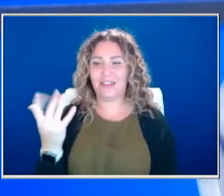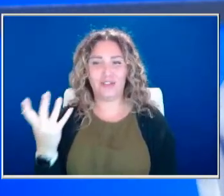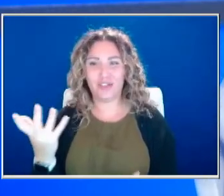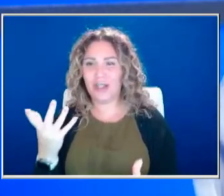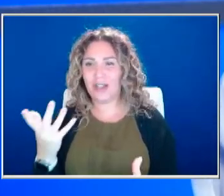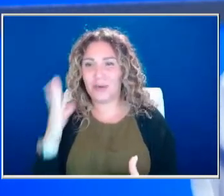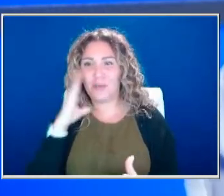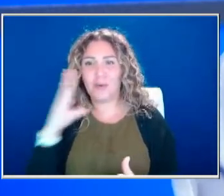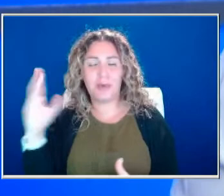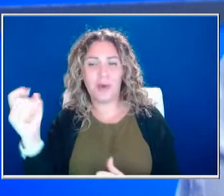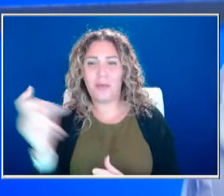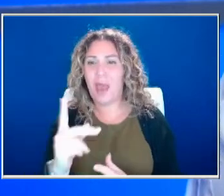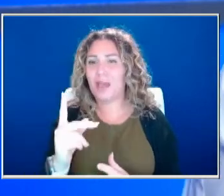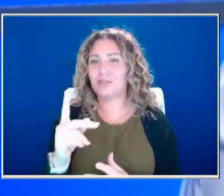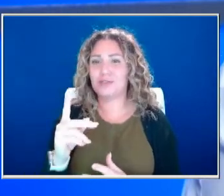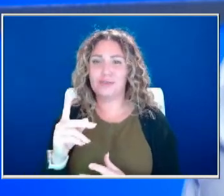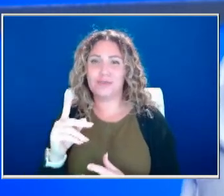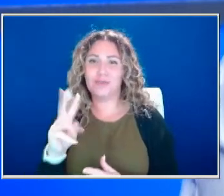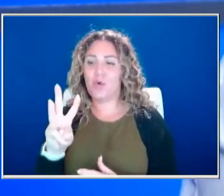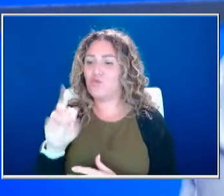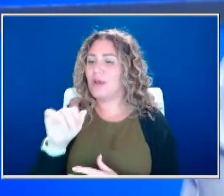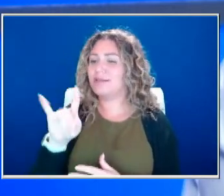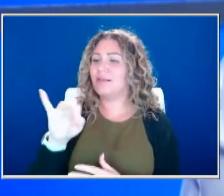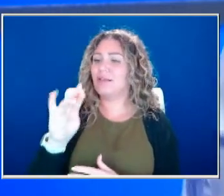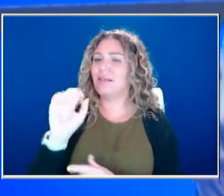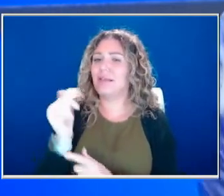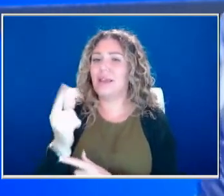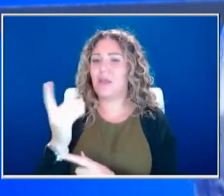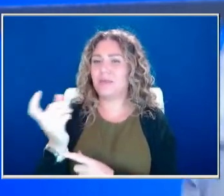here pretty soon. I wanted to hold him out of baseball